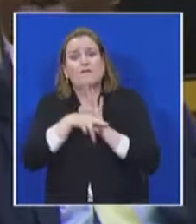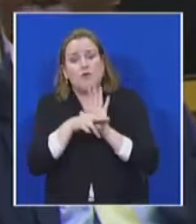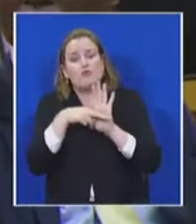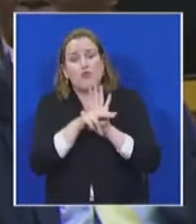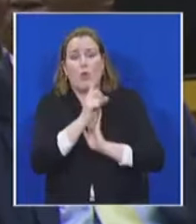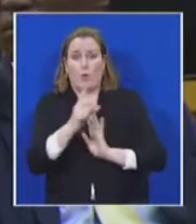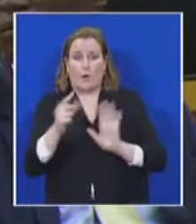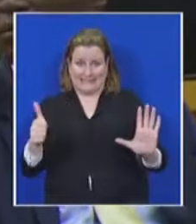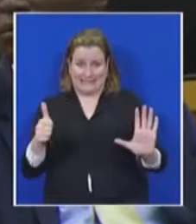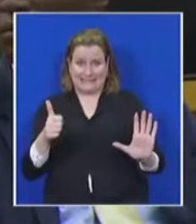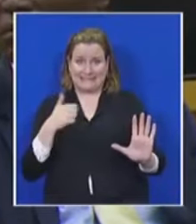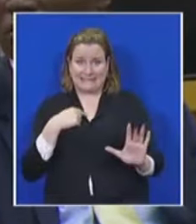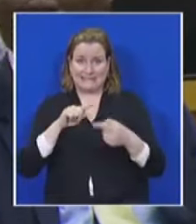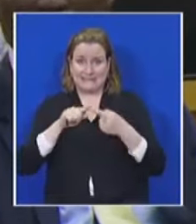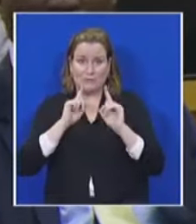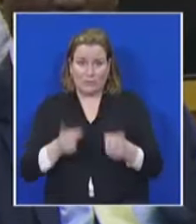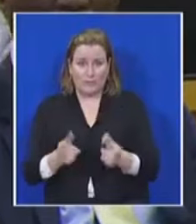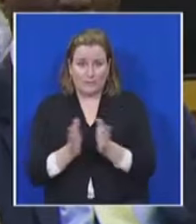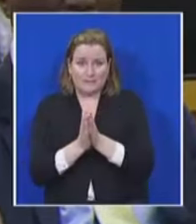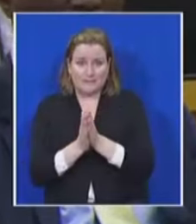Yeah. Can we?